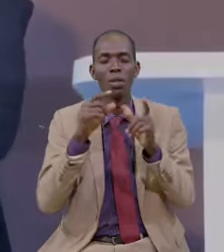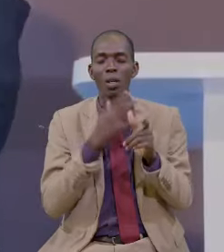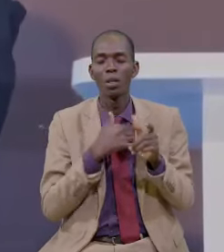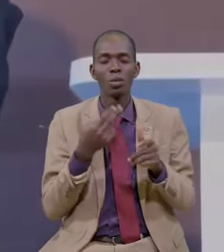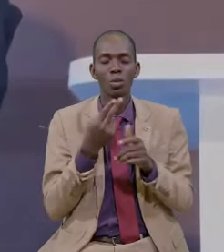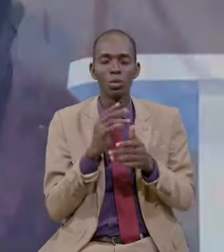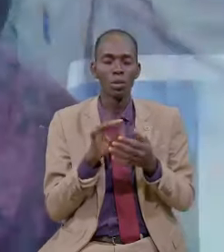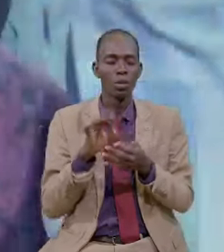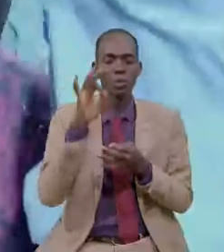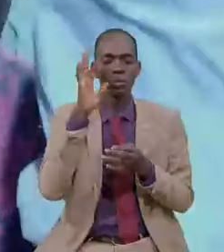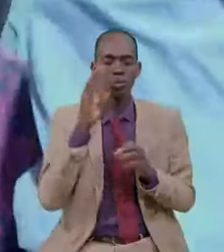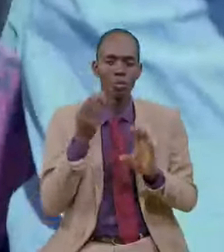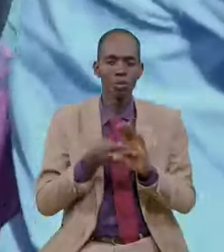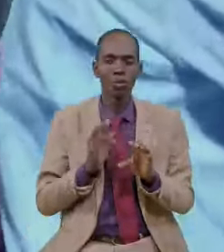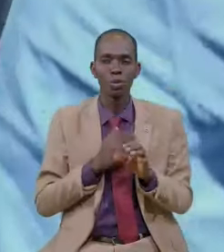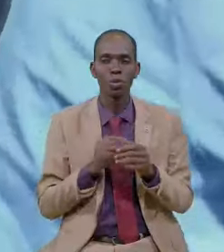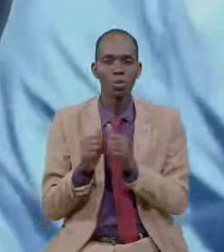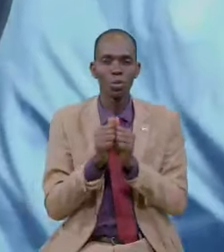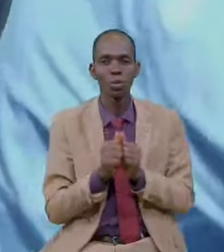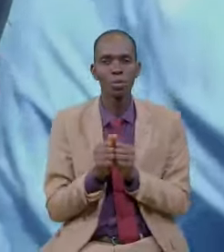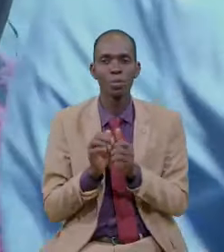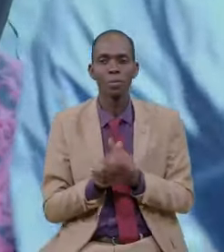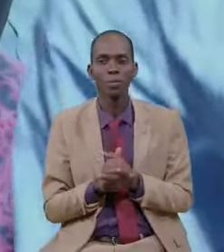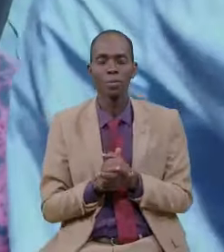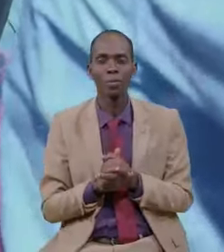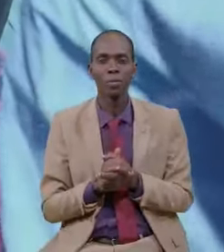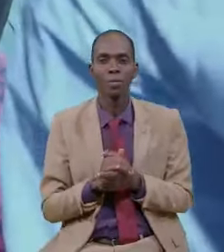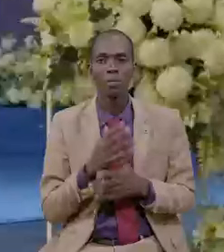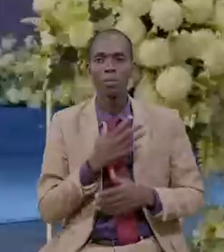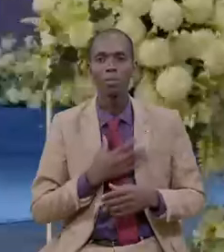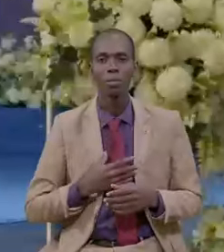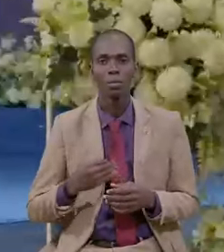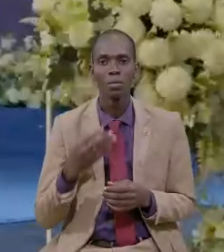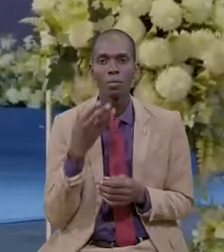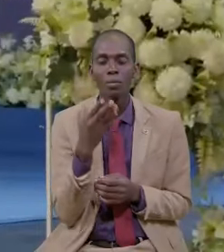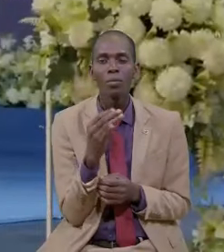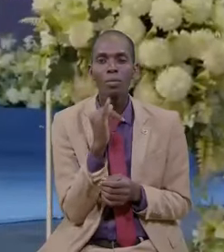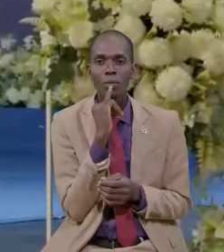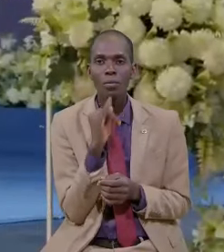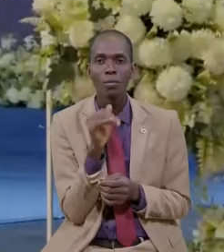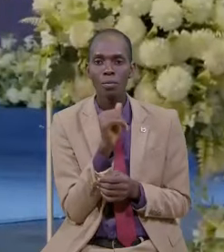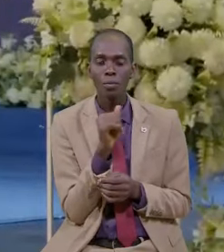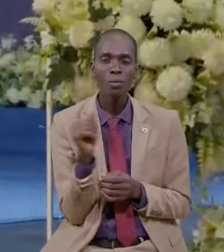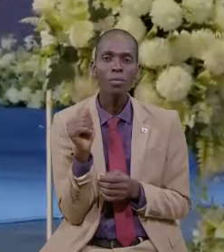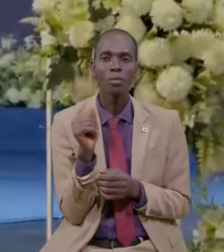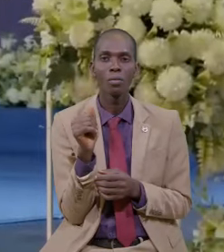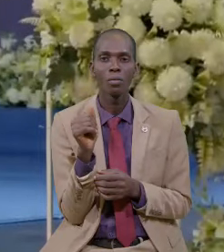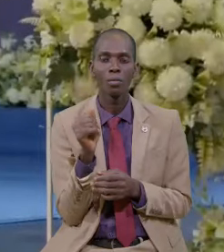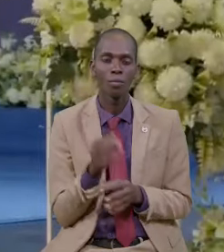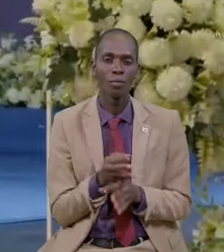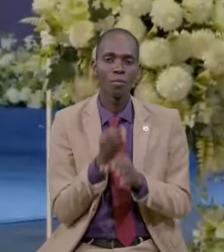us together. And so there is the faithful sanctifier. Number three,